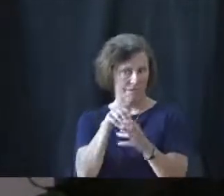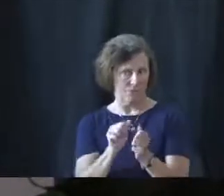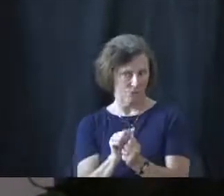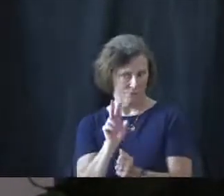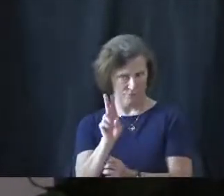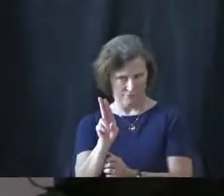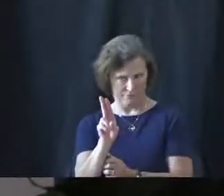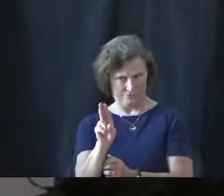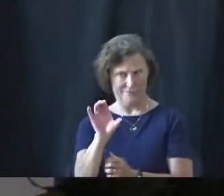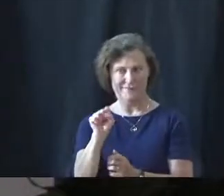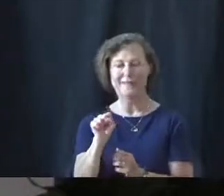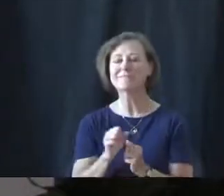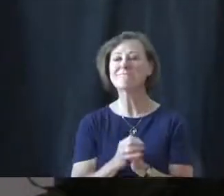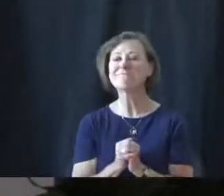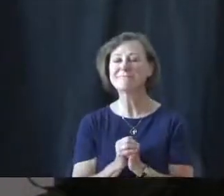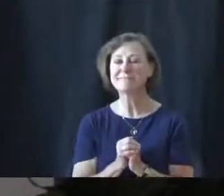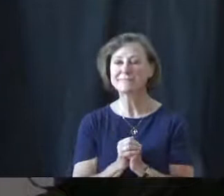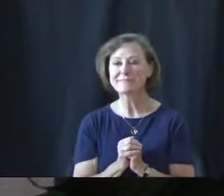UUCS.